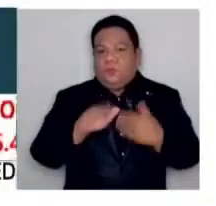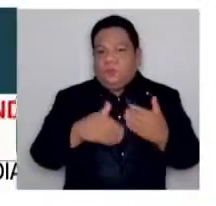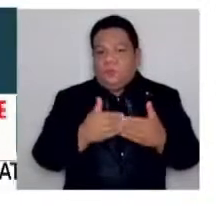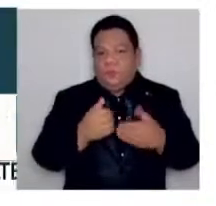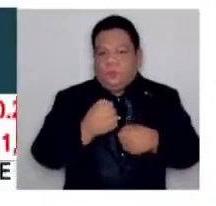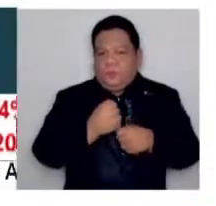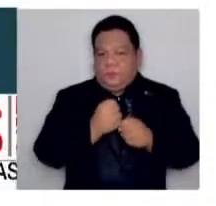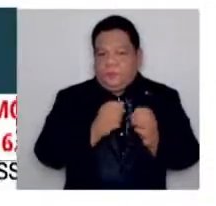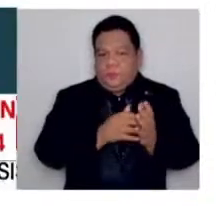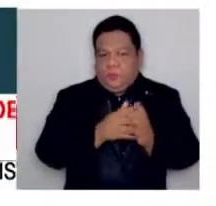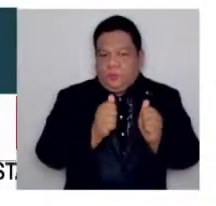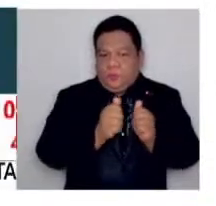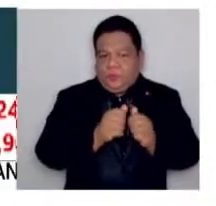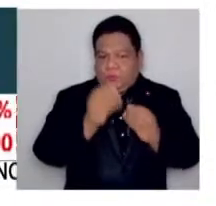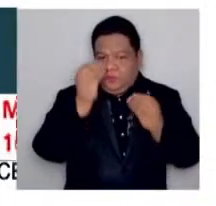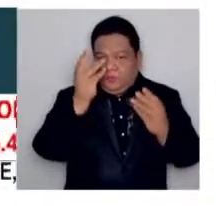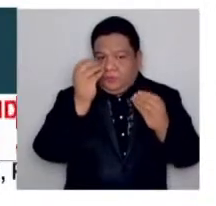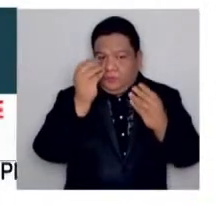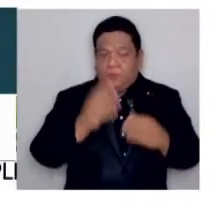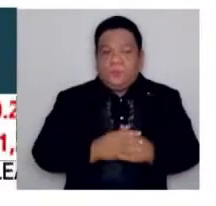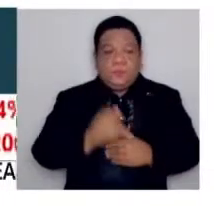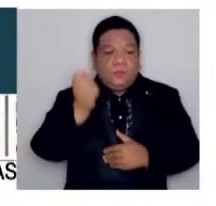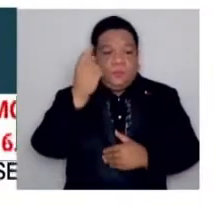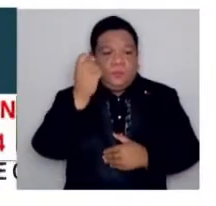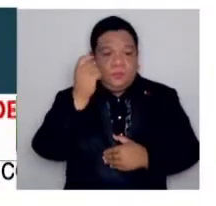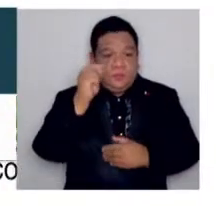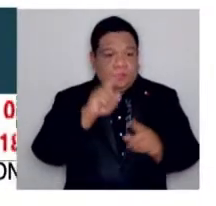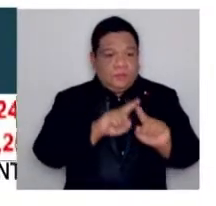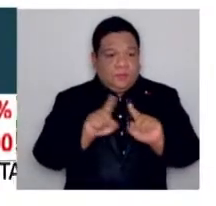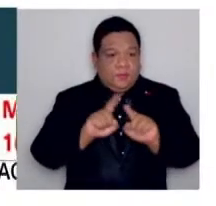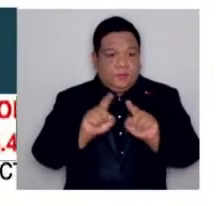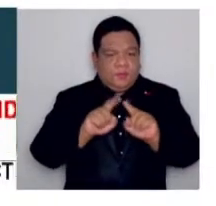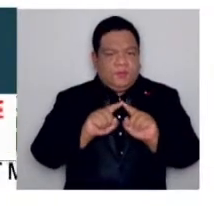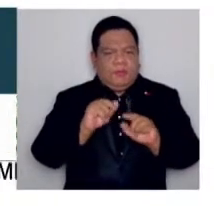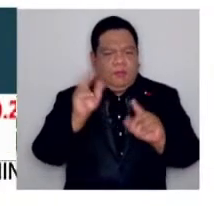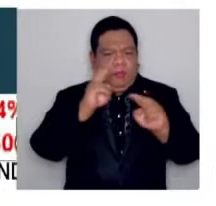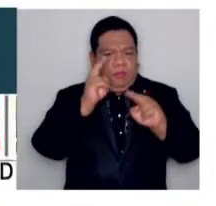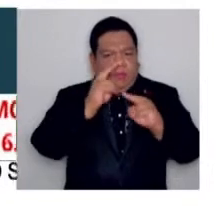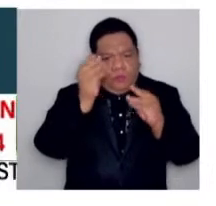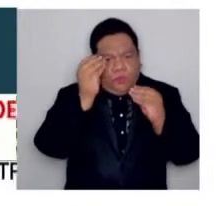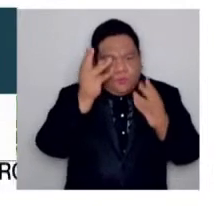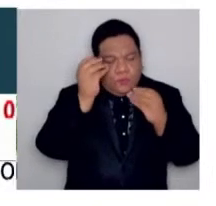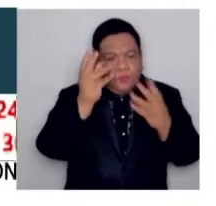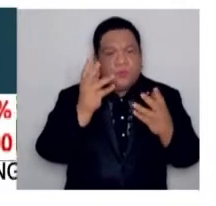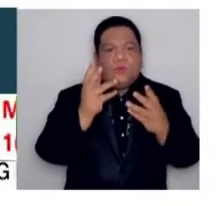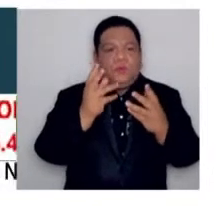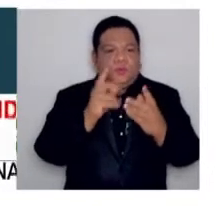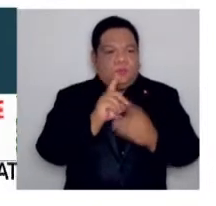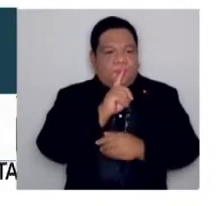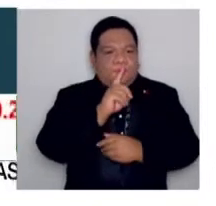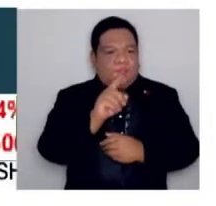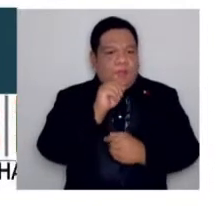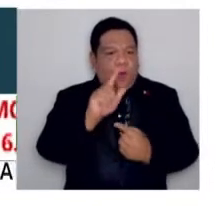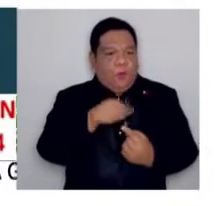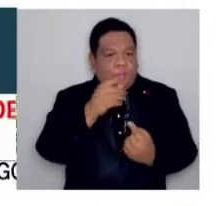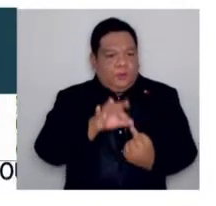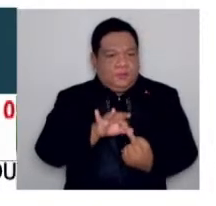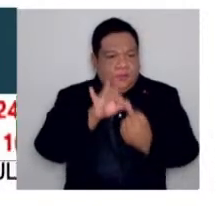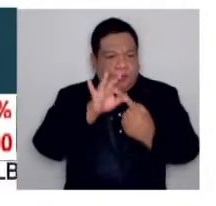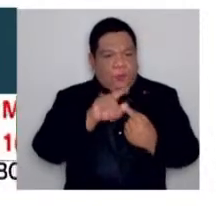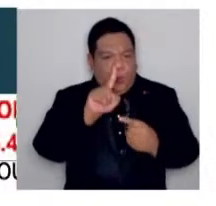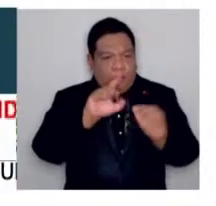you know, doctor, that those who are vulnerable to that kind of misinformation and disinformation, that is not exclusive to one class,